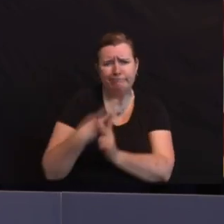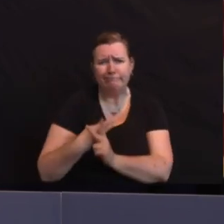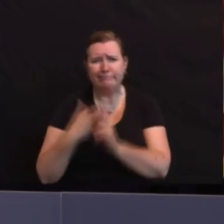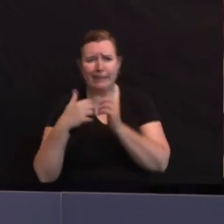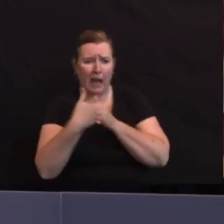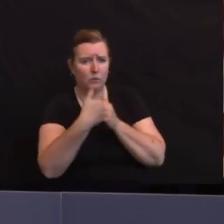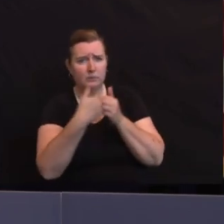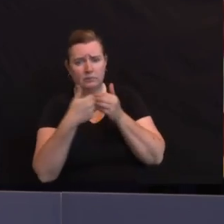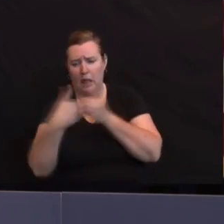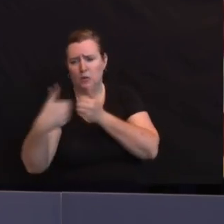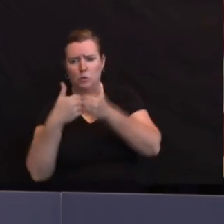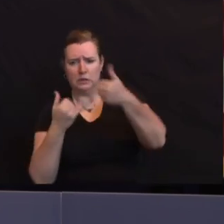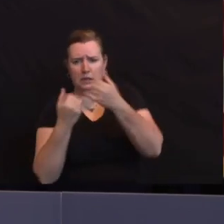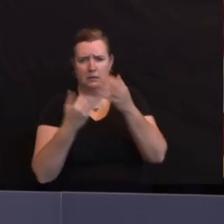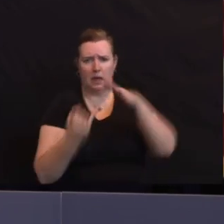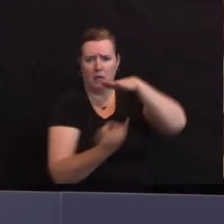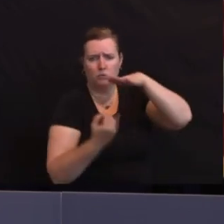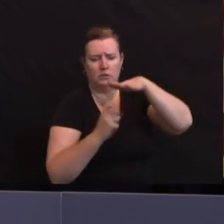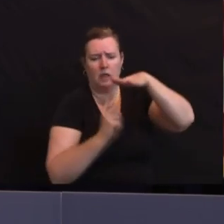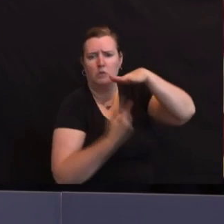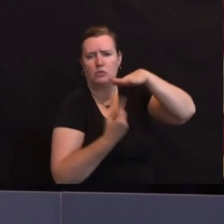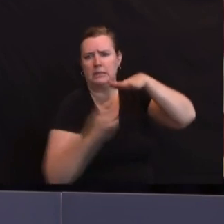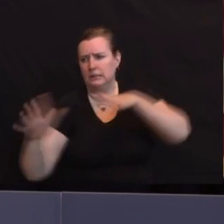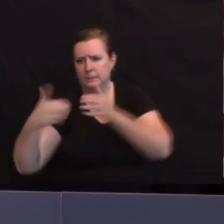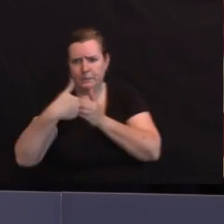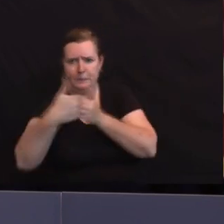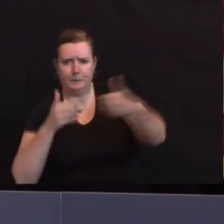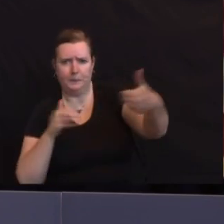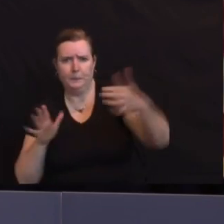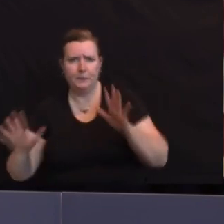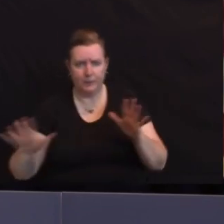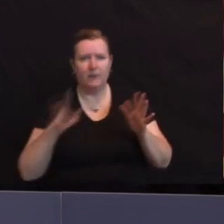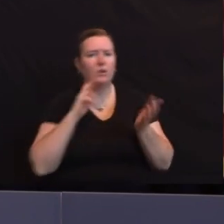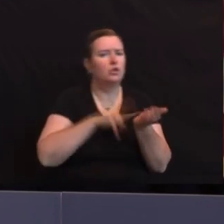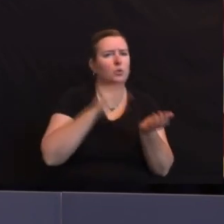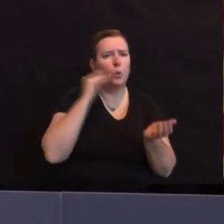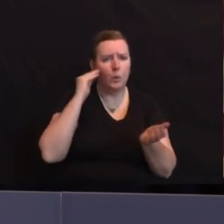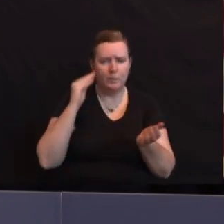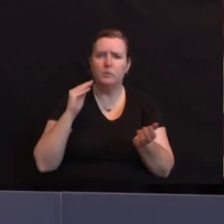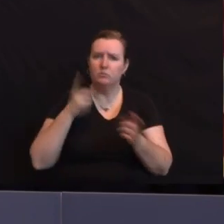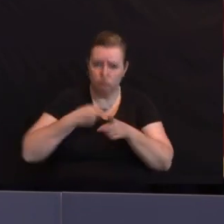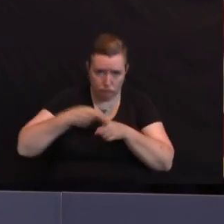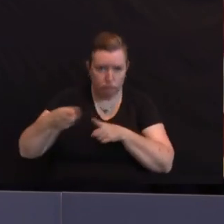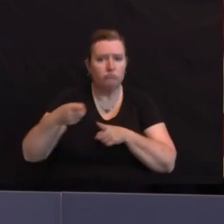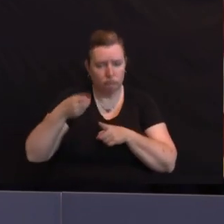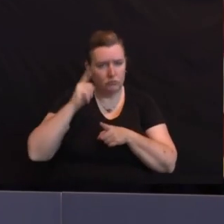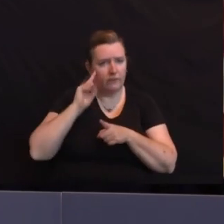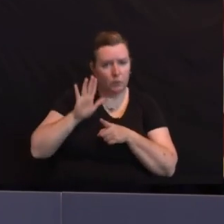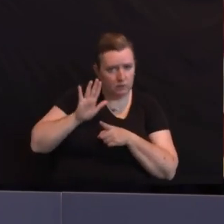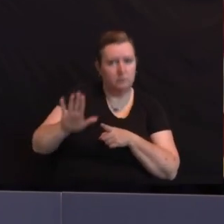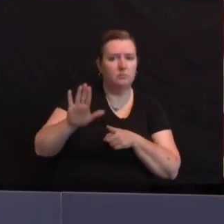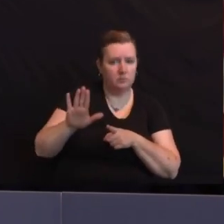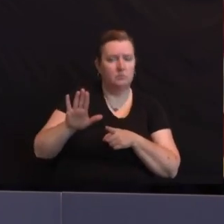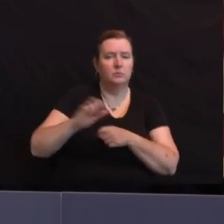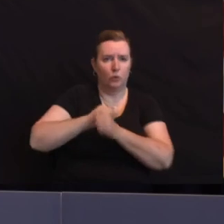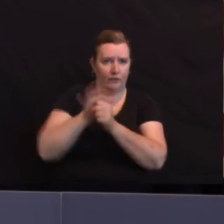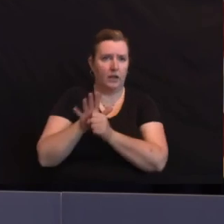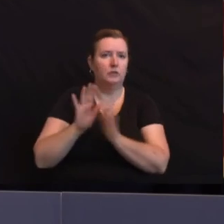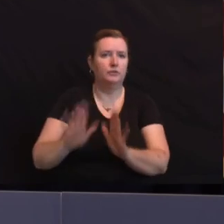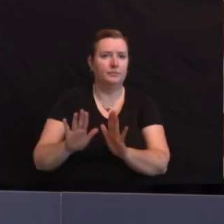be developing COVID-only nursing homes and transferring individuals appropriately so that the spread of